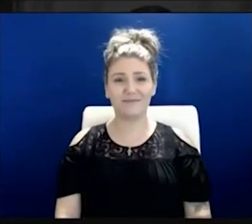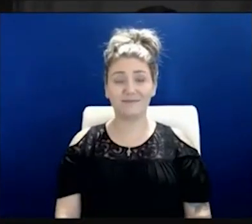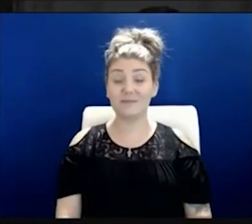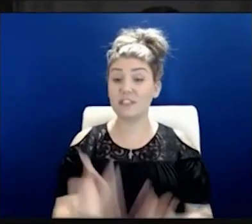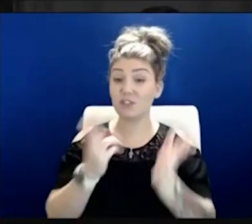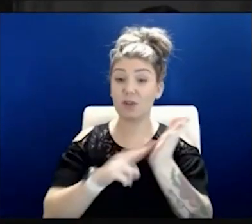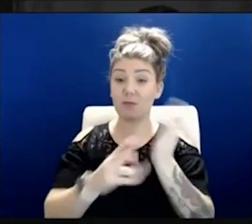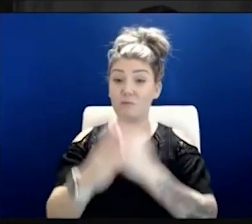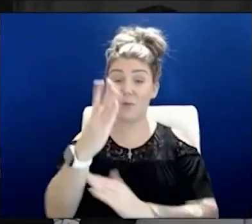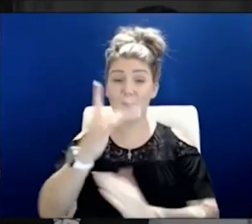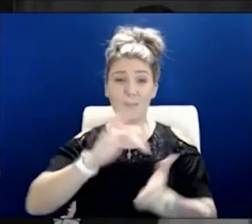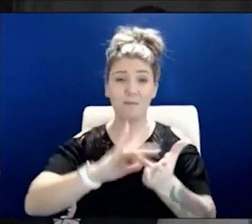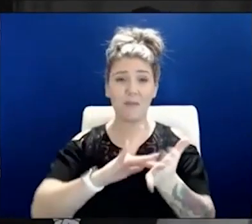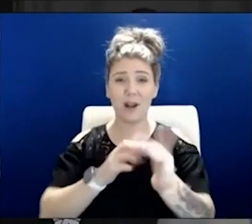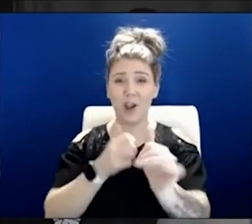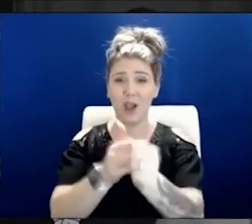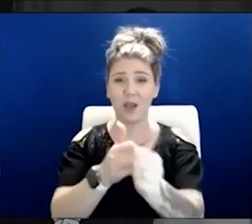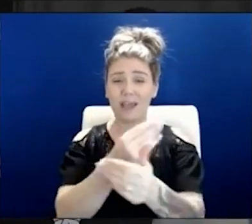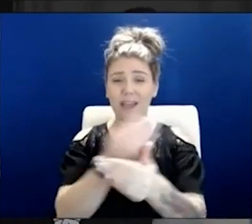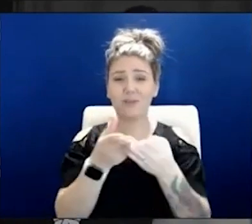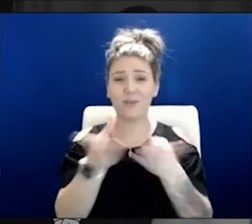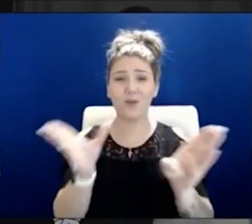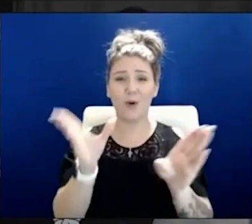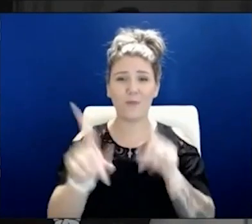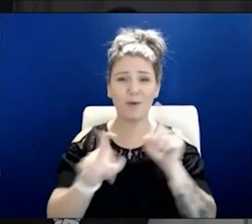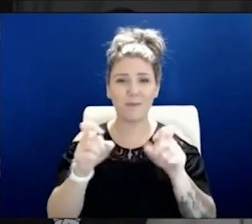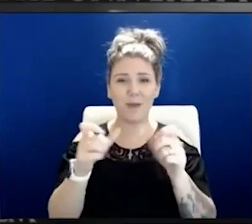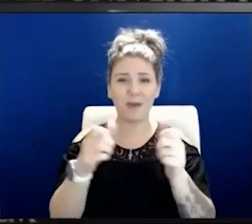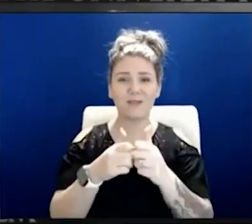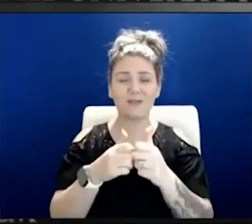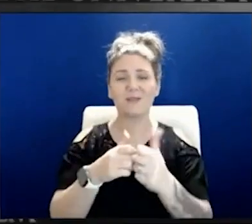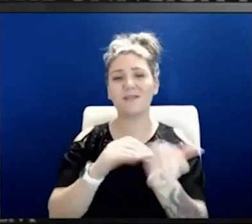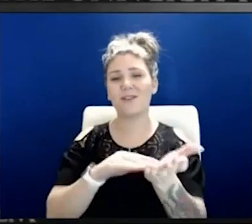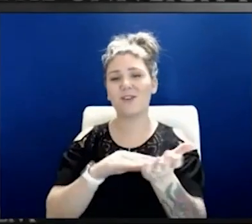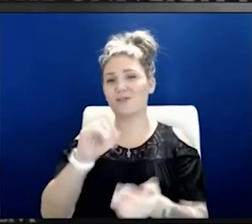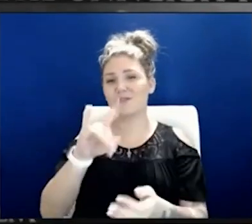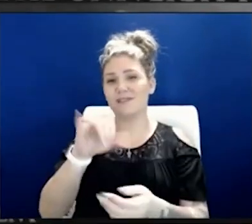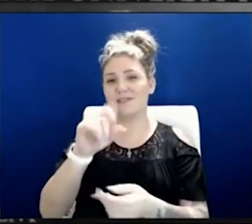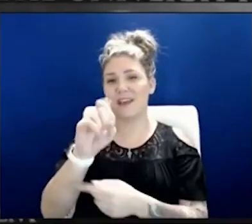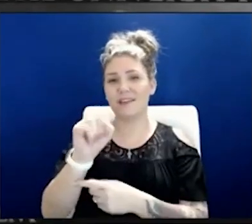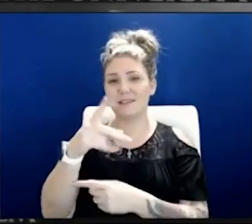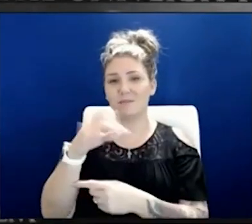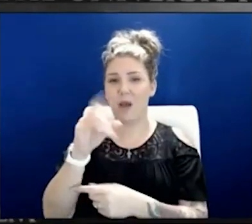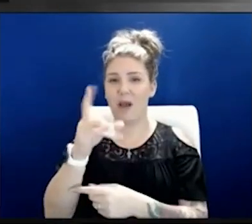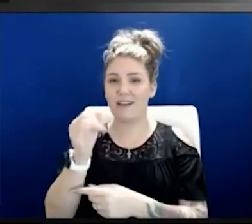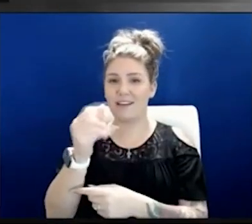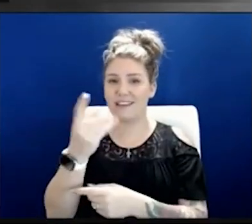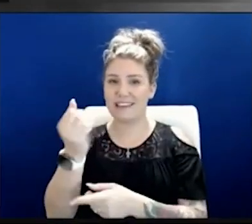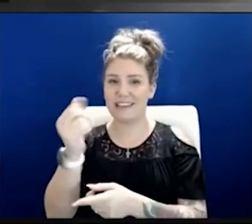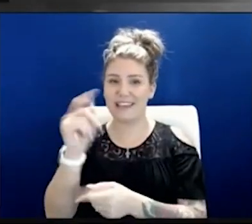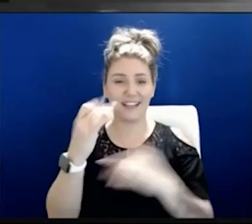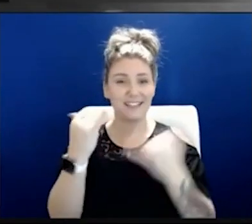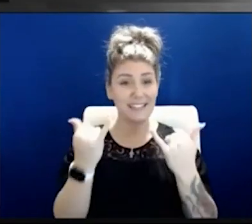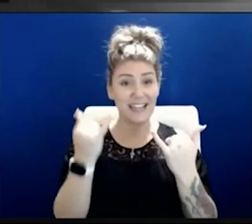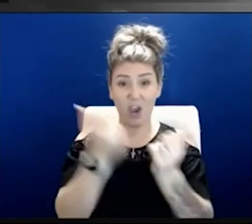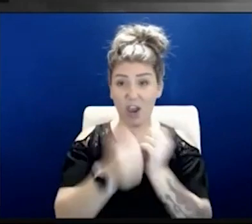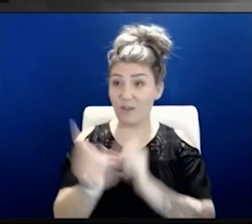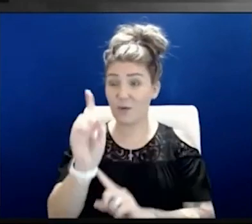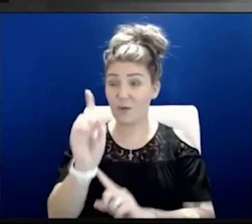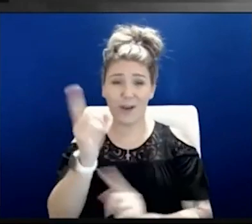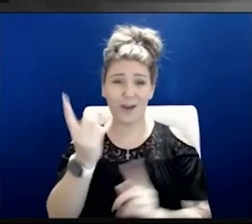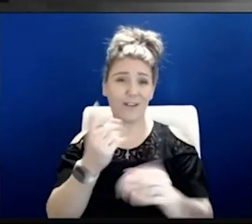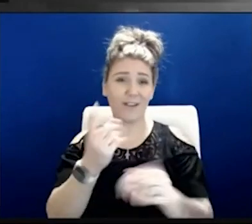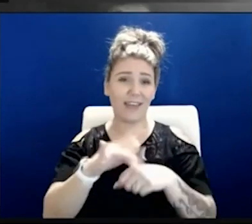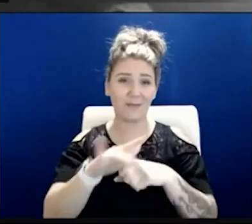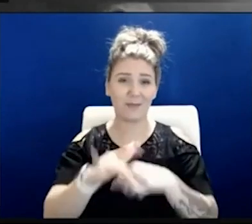Morning Medical Update and Open Mics with Dr. Stites podcasts. Now everywhere podcasts are available.